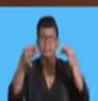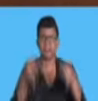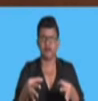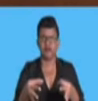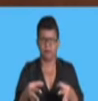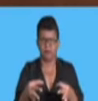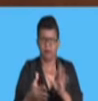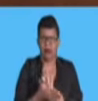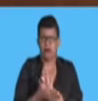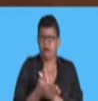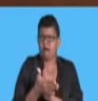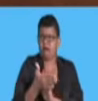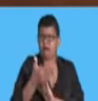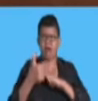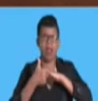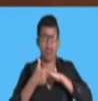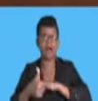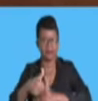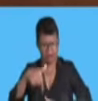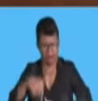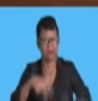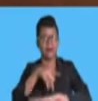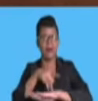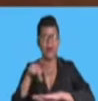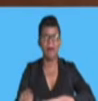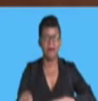level in this august House.